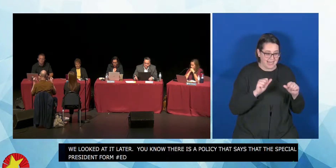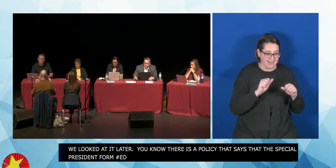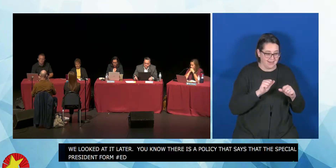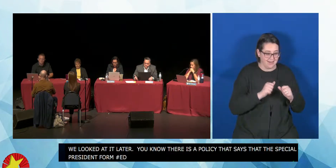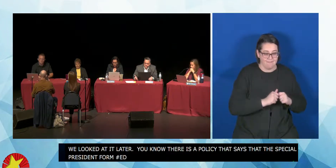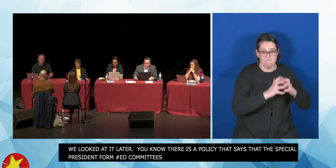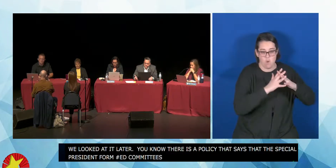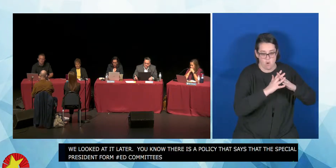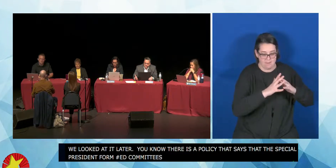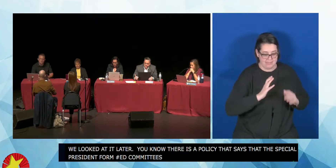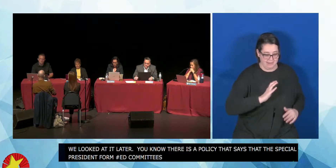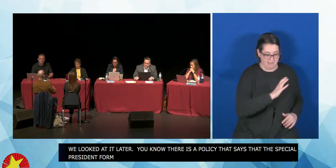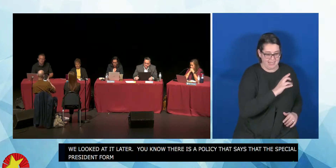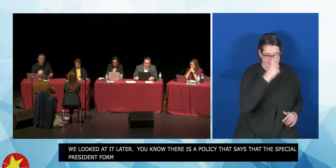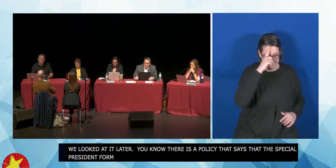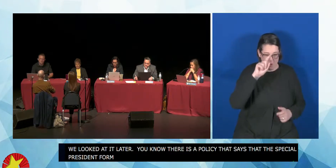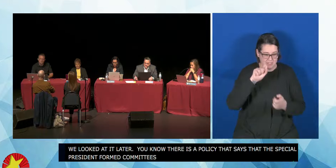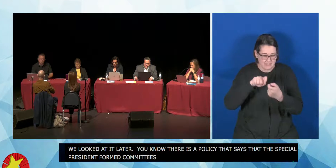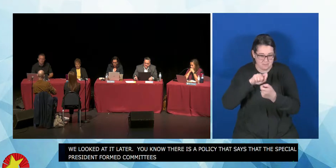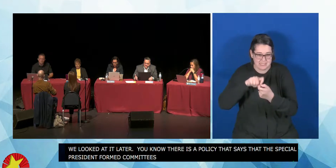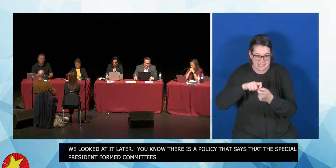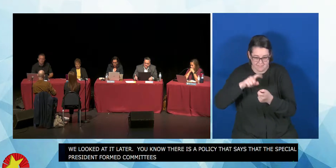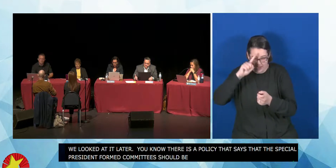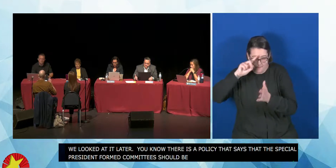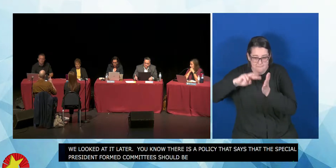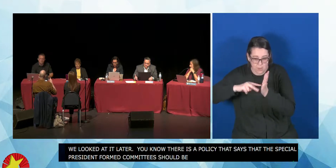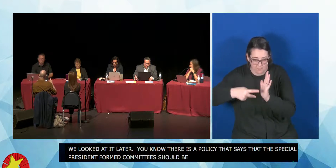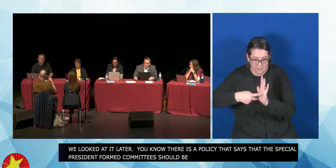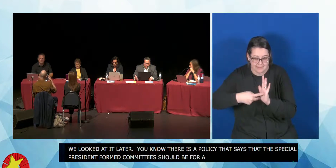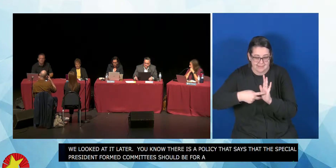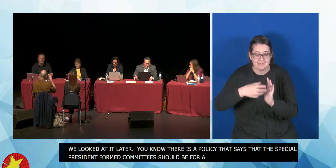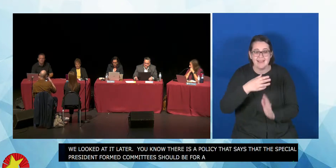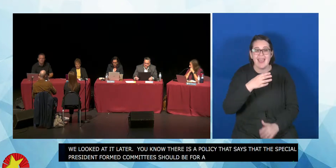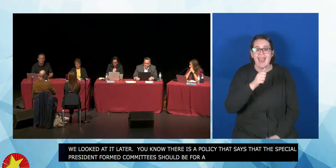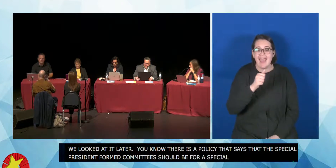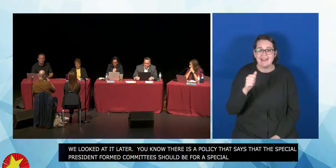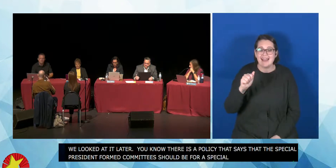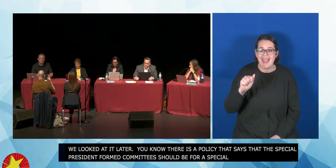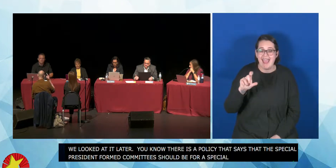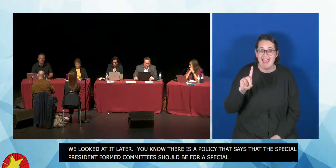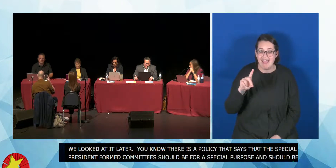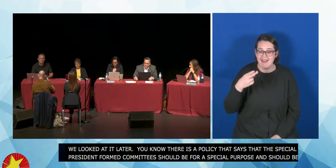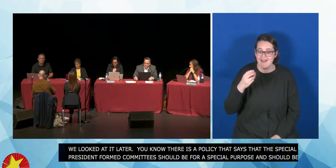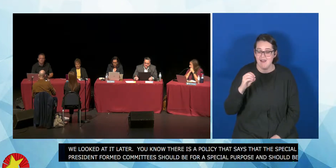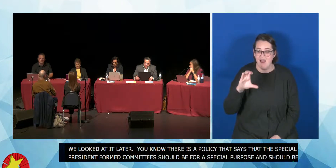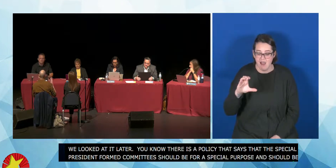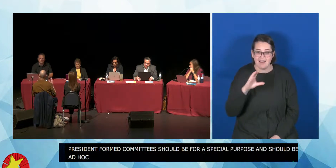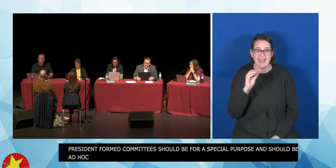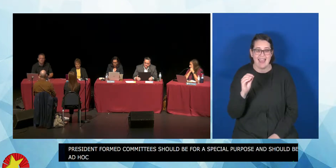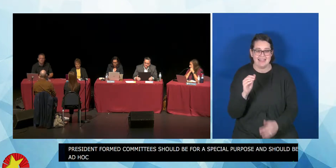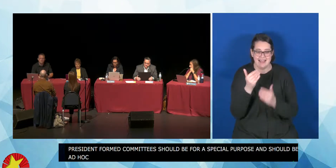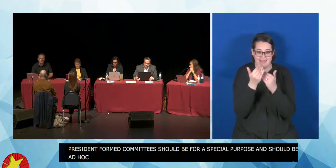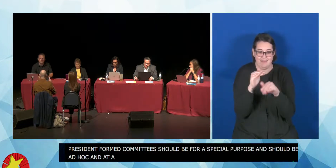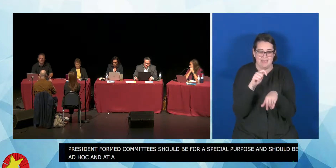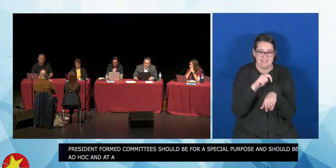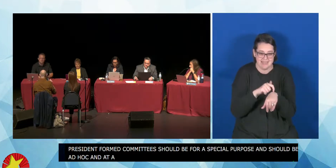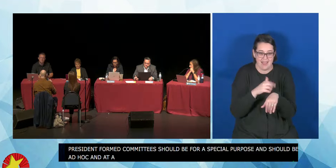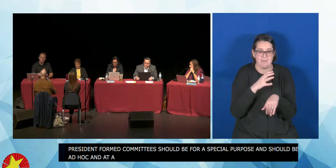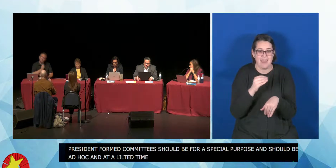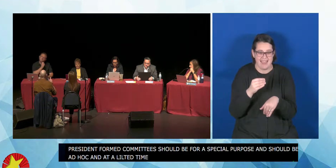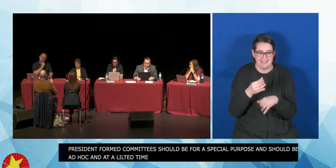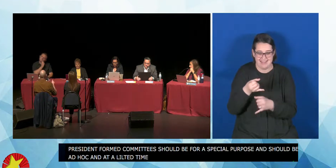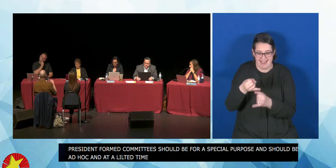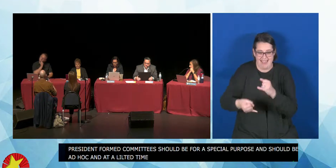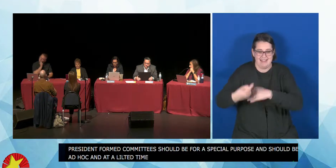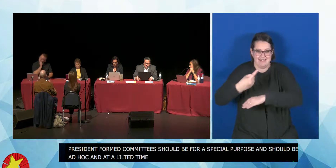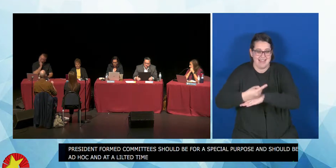for a special purpose and should be ad hoc and for a limited time and have a set end date. And that the only standing committee